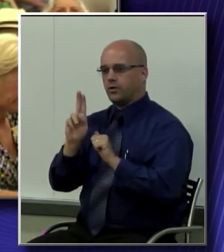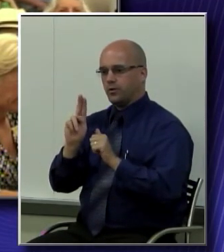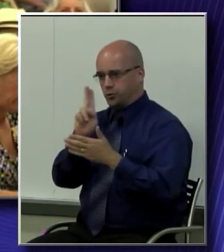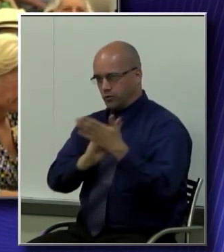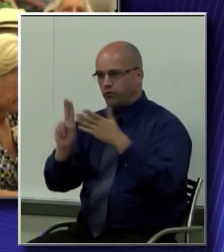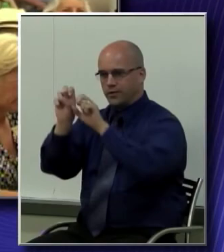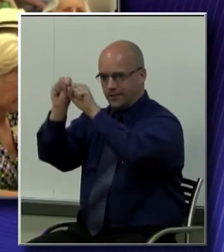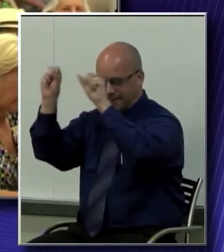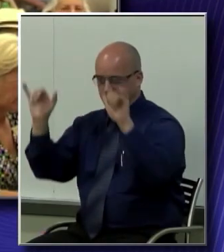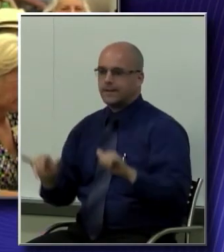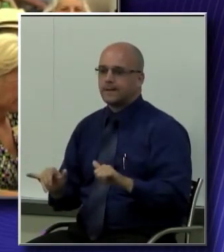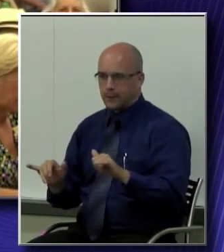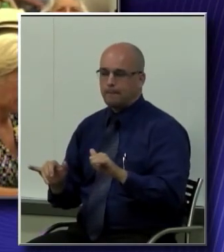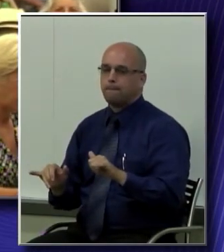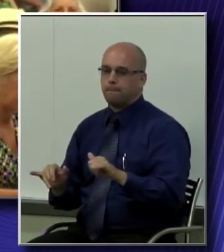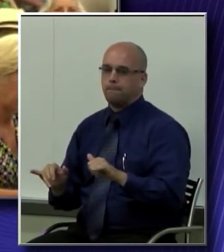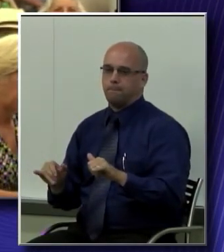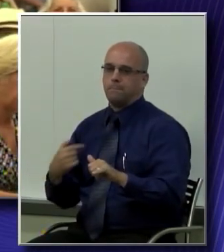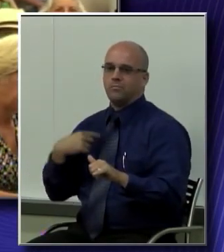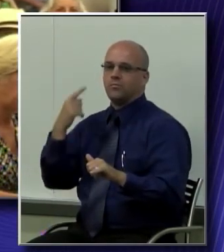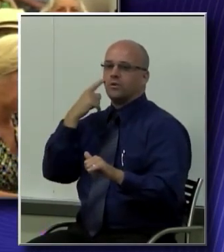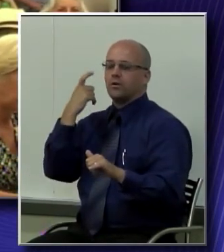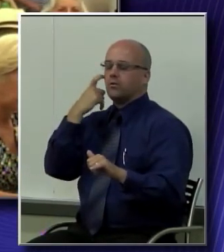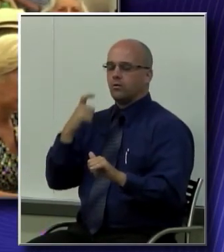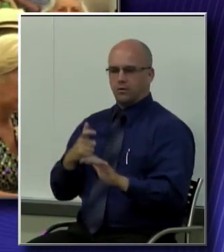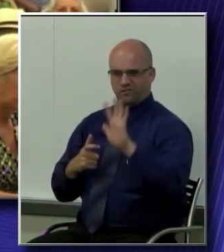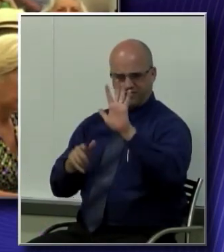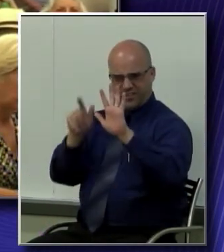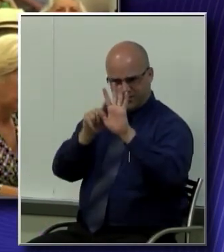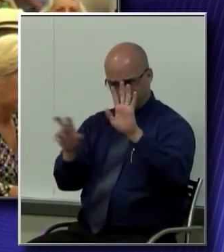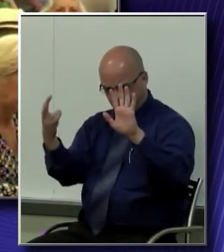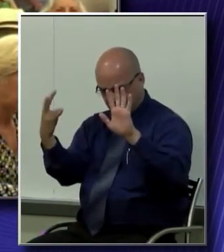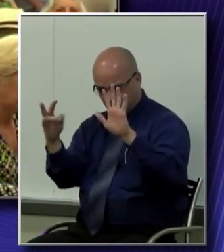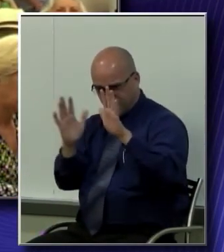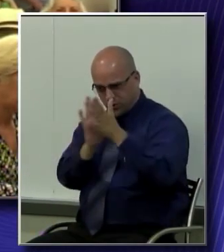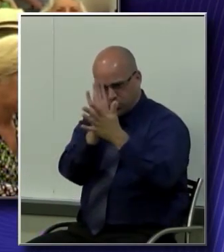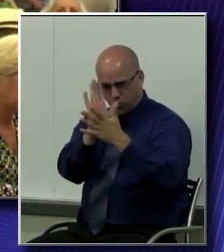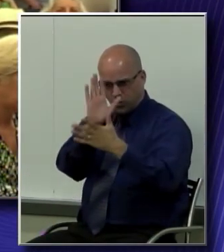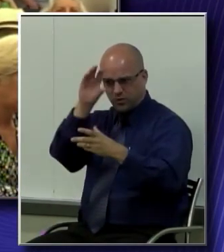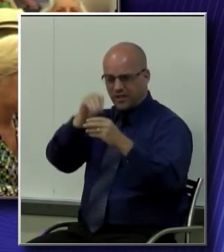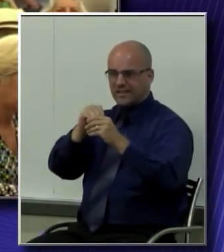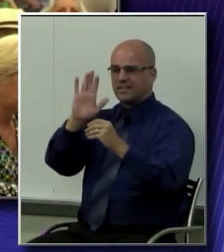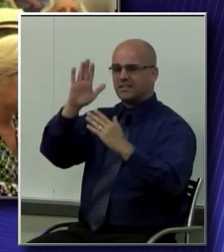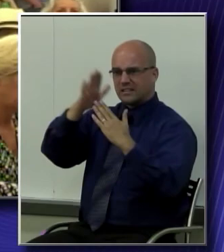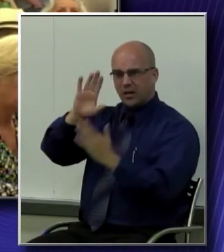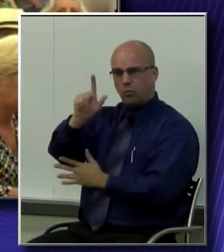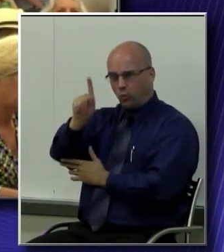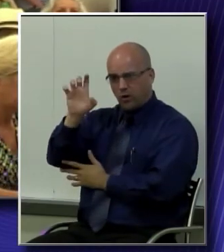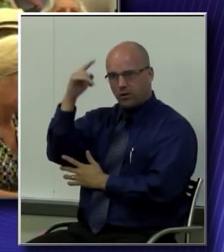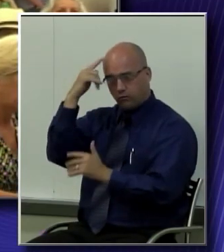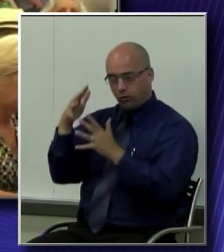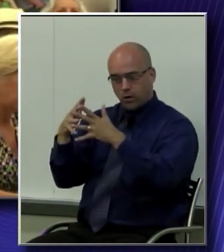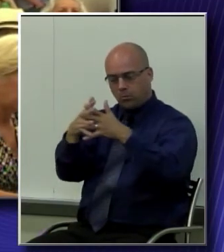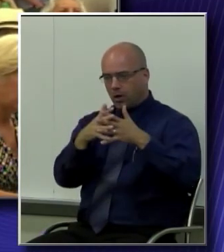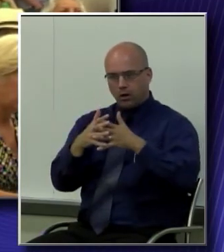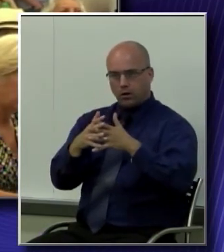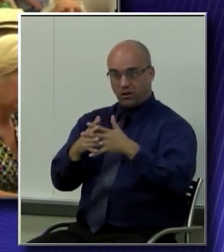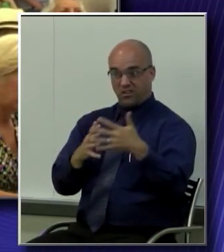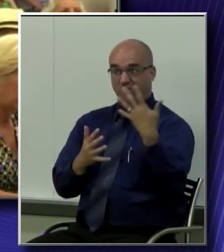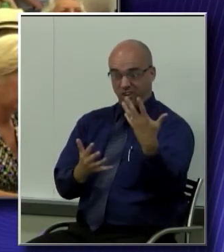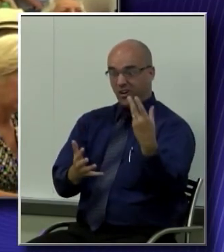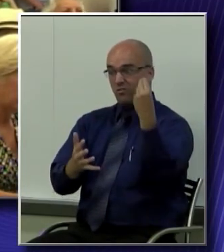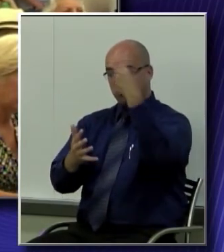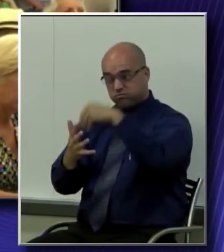think the last I saw, 5 of your 17 schools are ranked in the top 100 of America. That is quite a